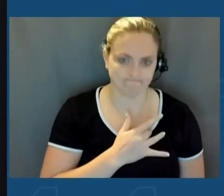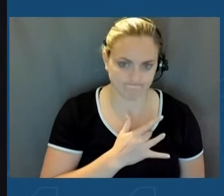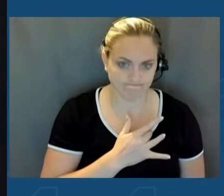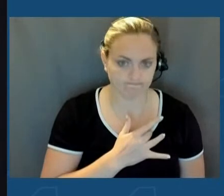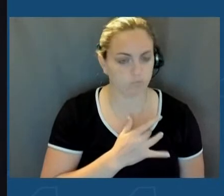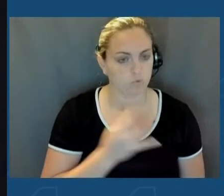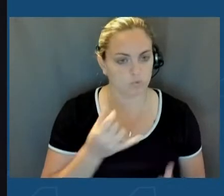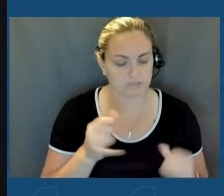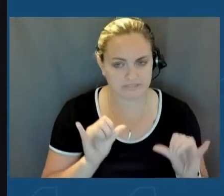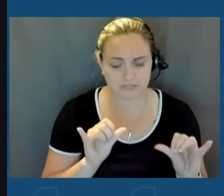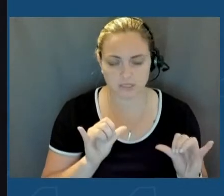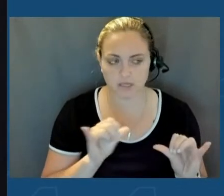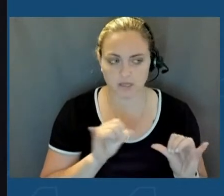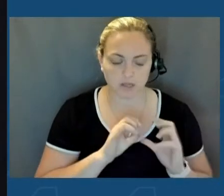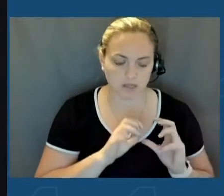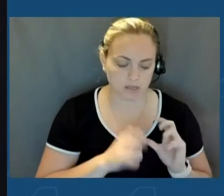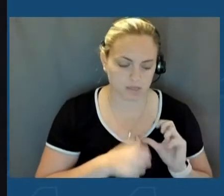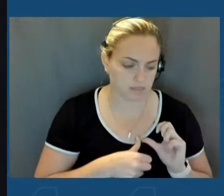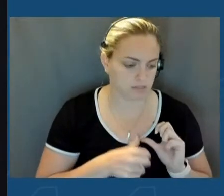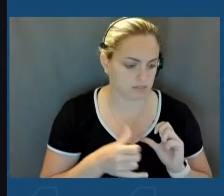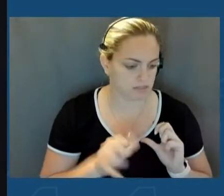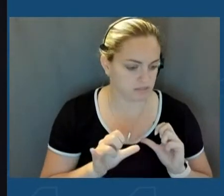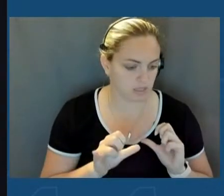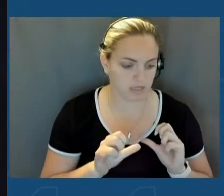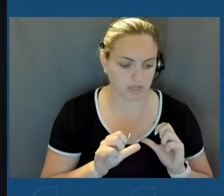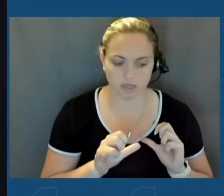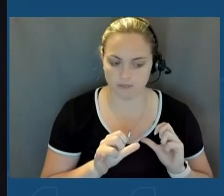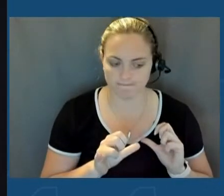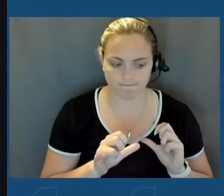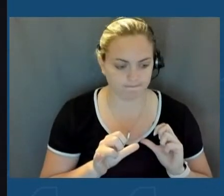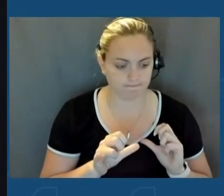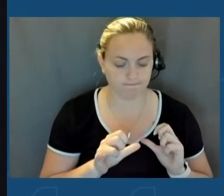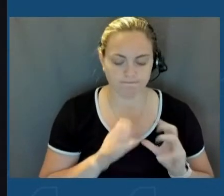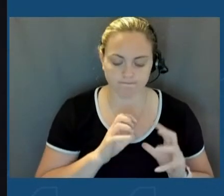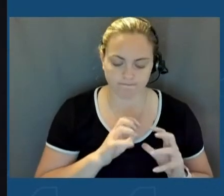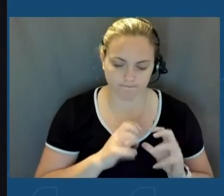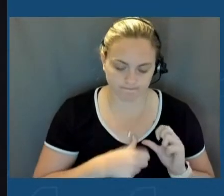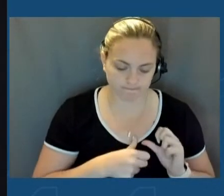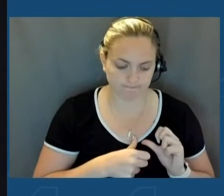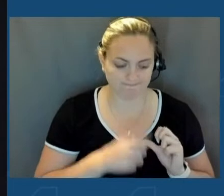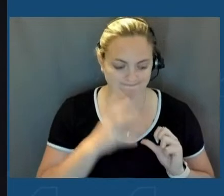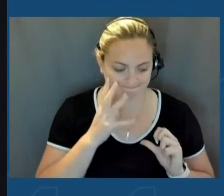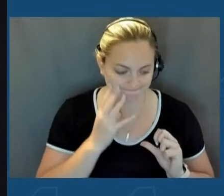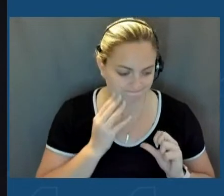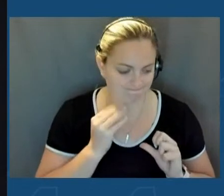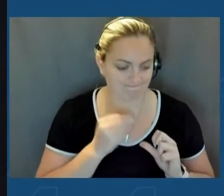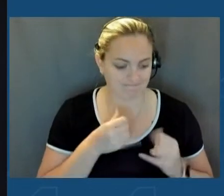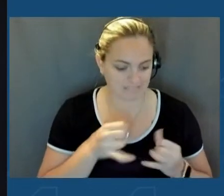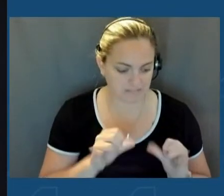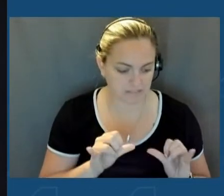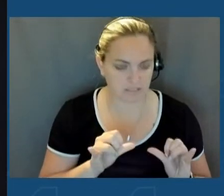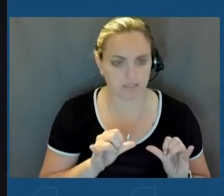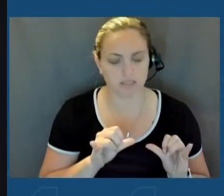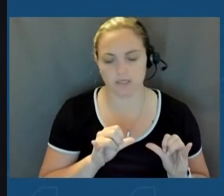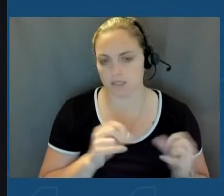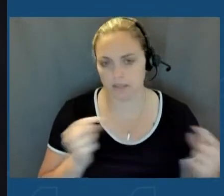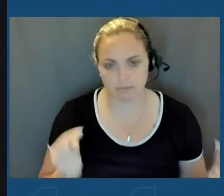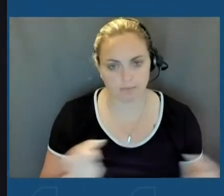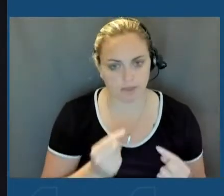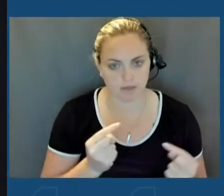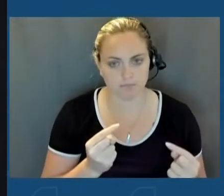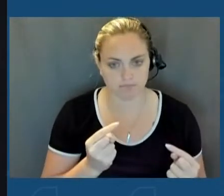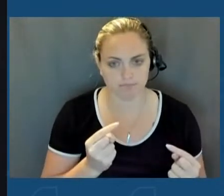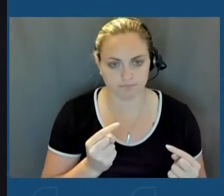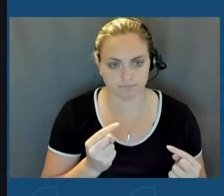still hurting, we are still grieving, and we are still in pain from